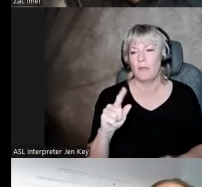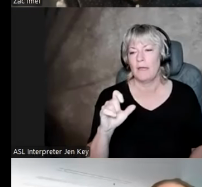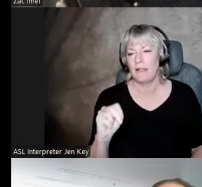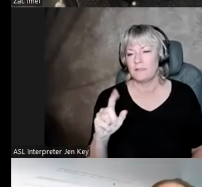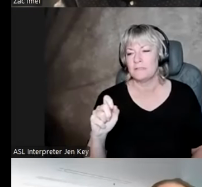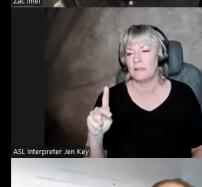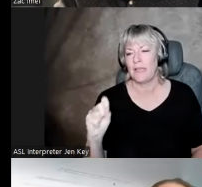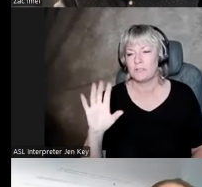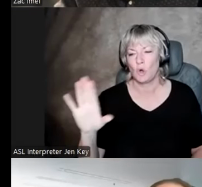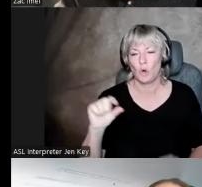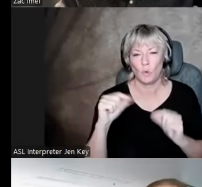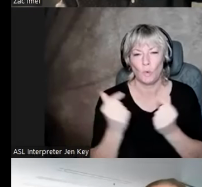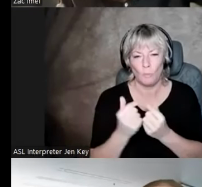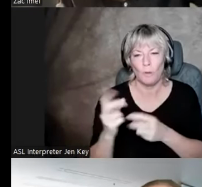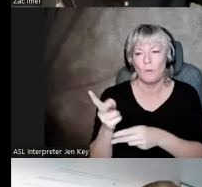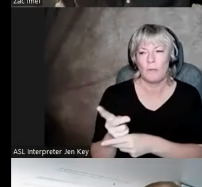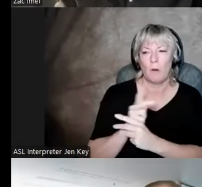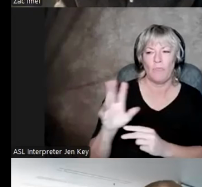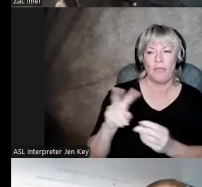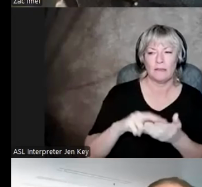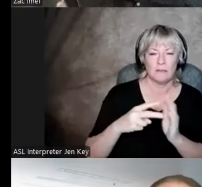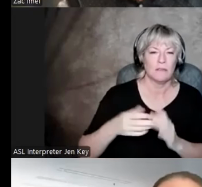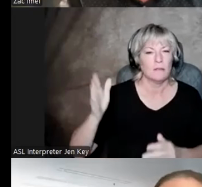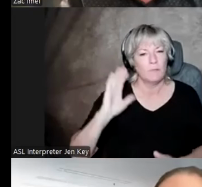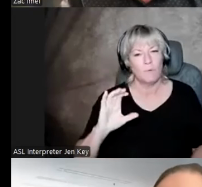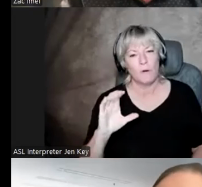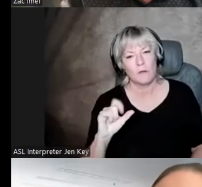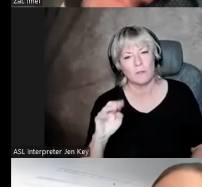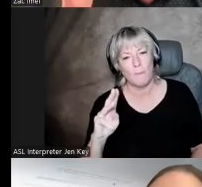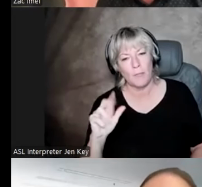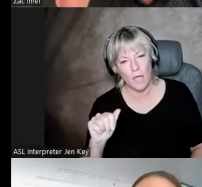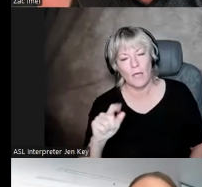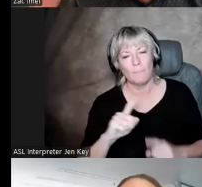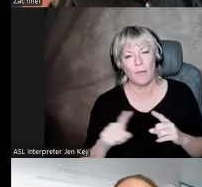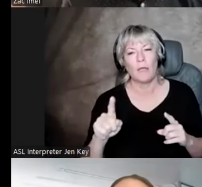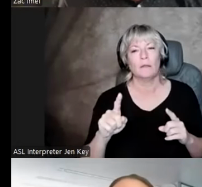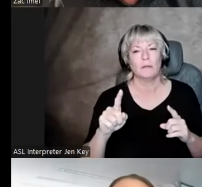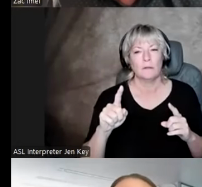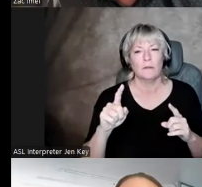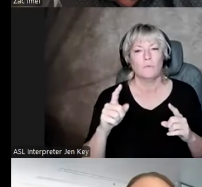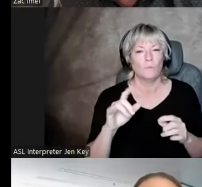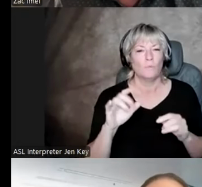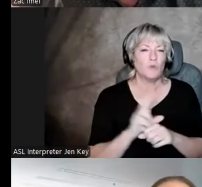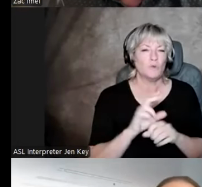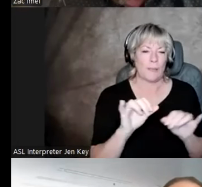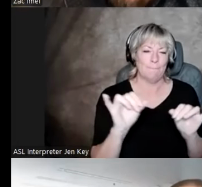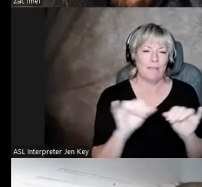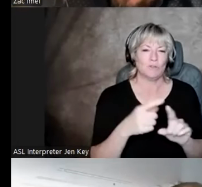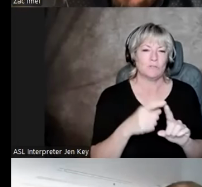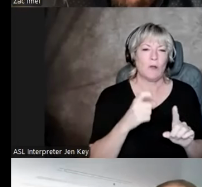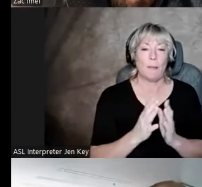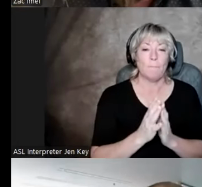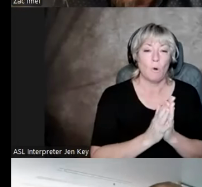group that used to be at Columbia, and she's moved on, but we use measures that come out of the motivational